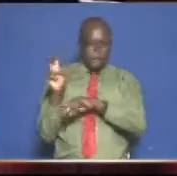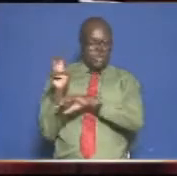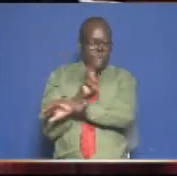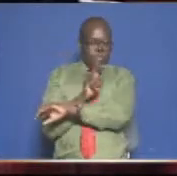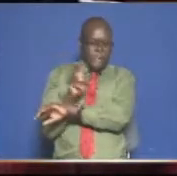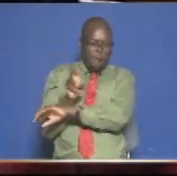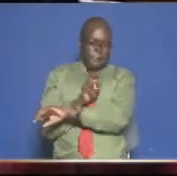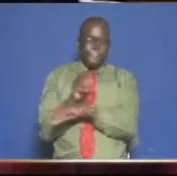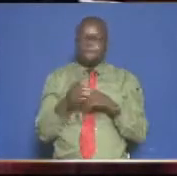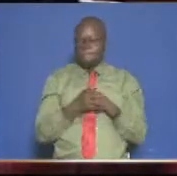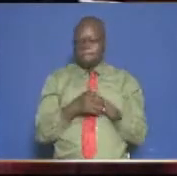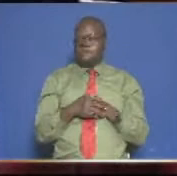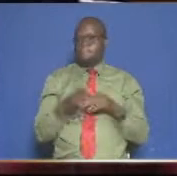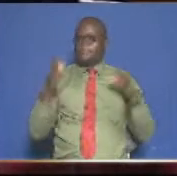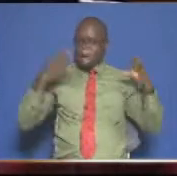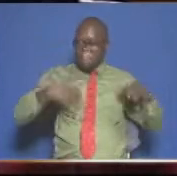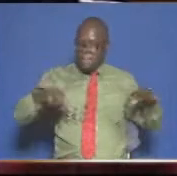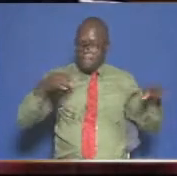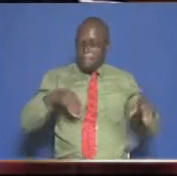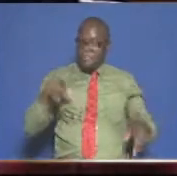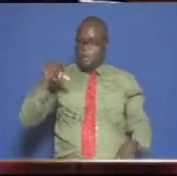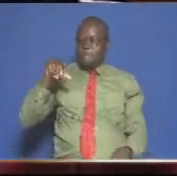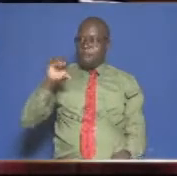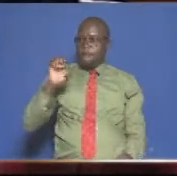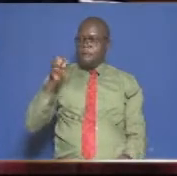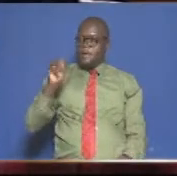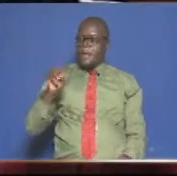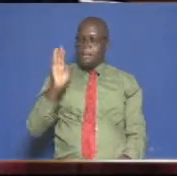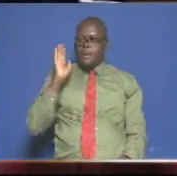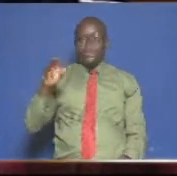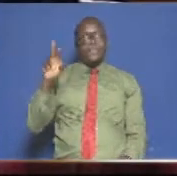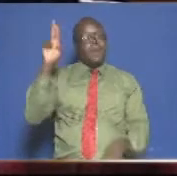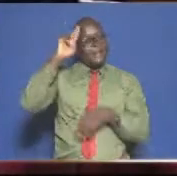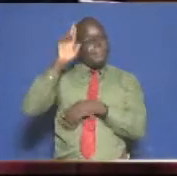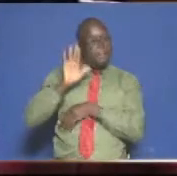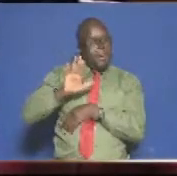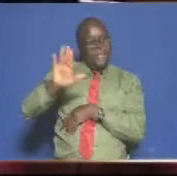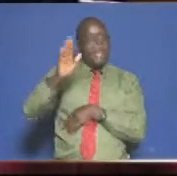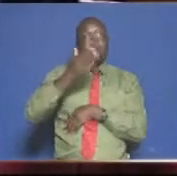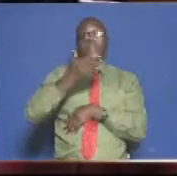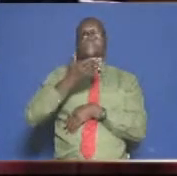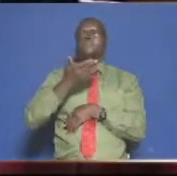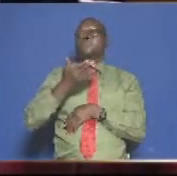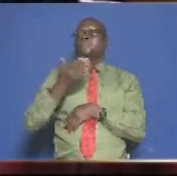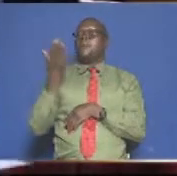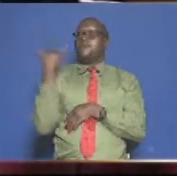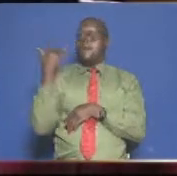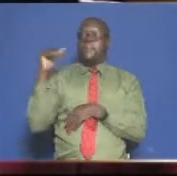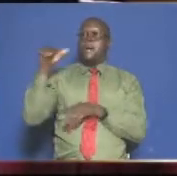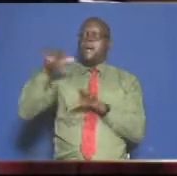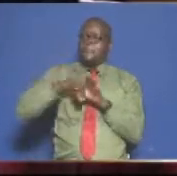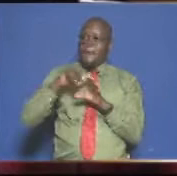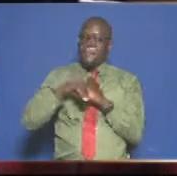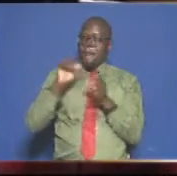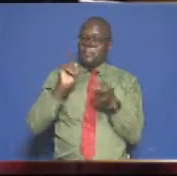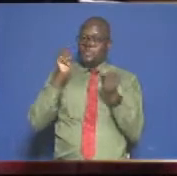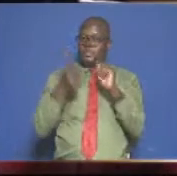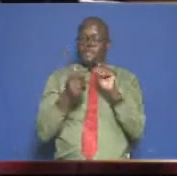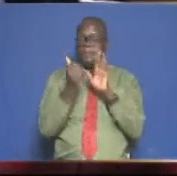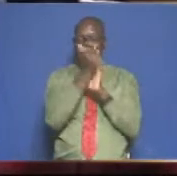Mr. Speaker, the people of Game will forever remember the Honorable Washington Jakoyo Mediwo for his transformation